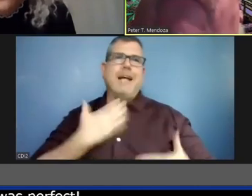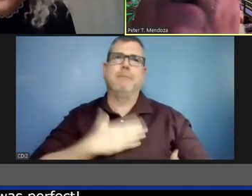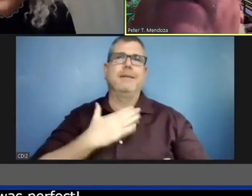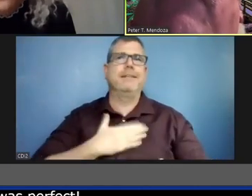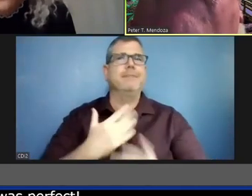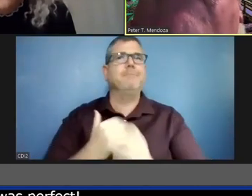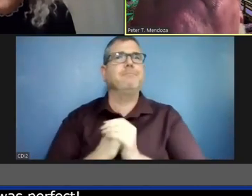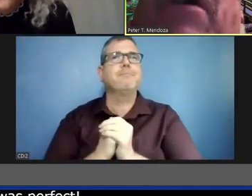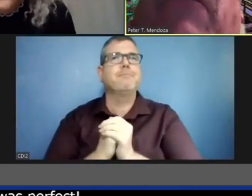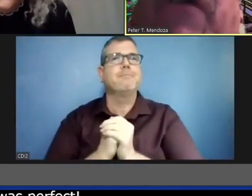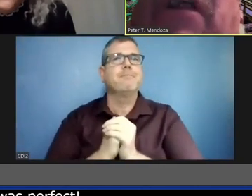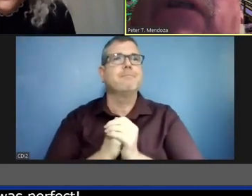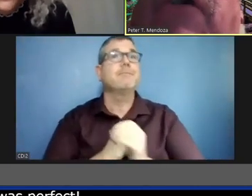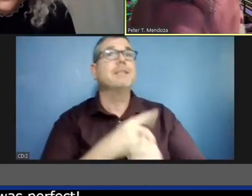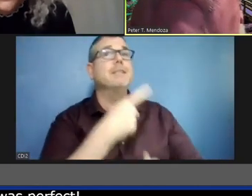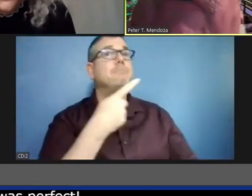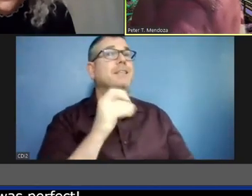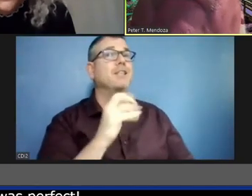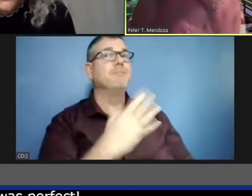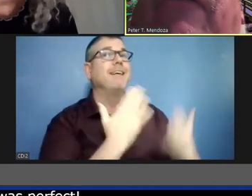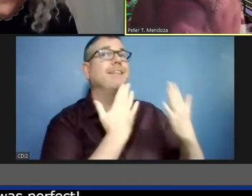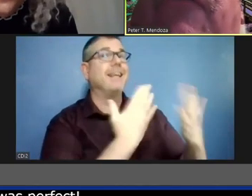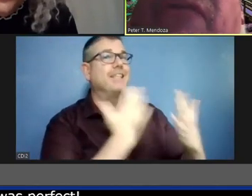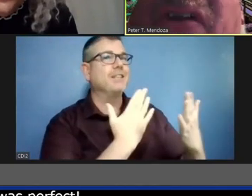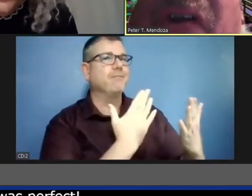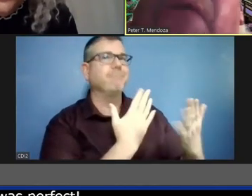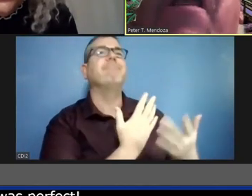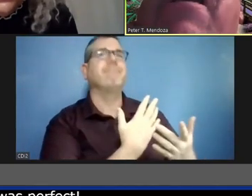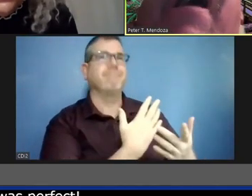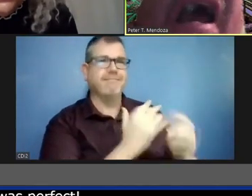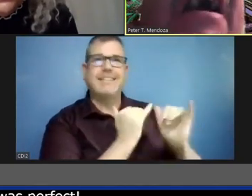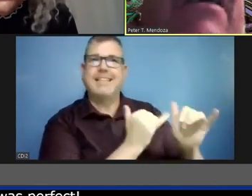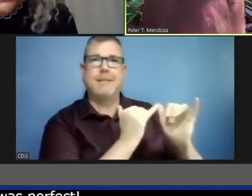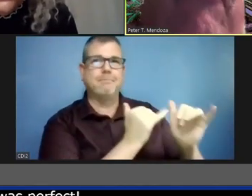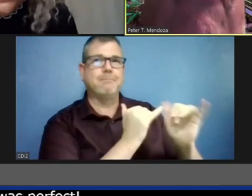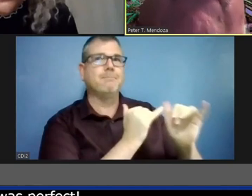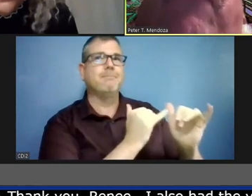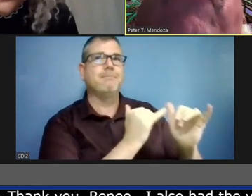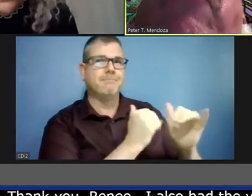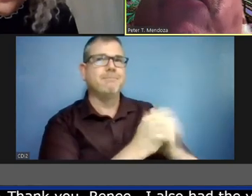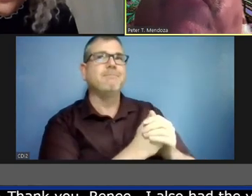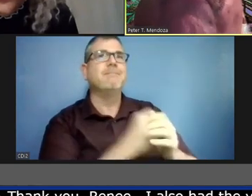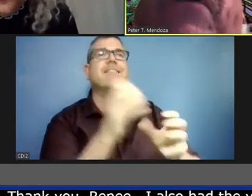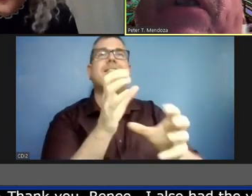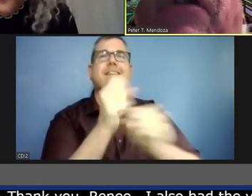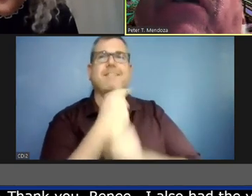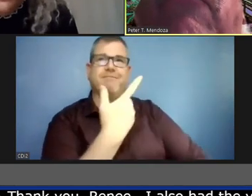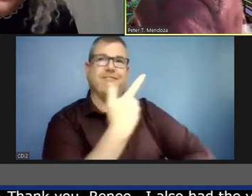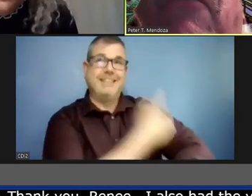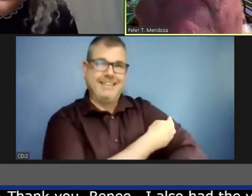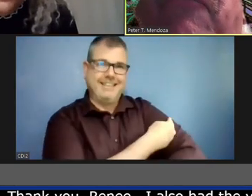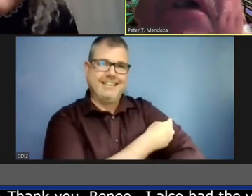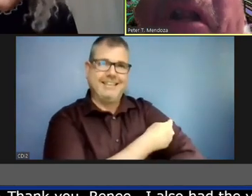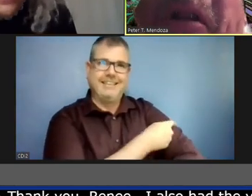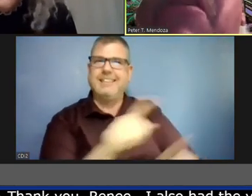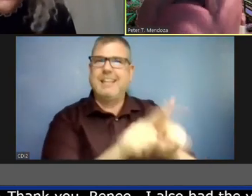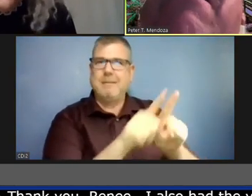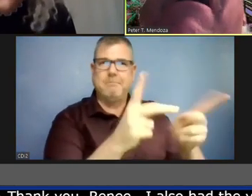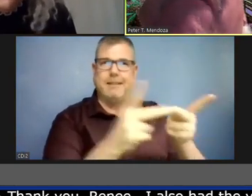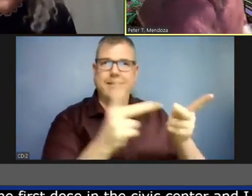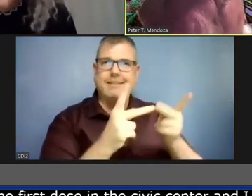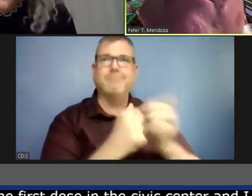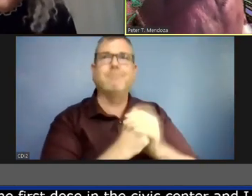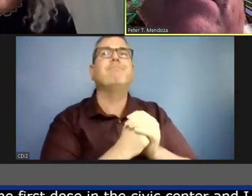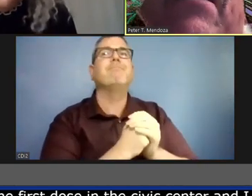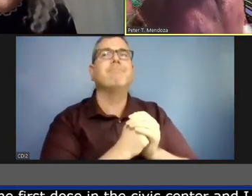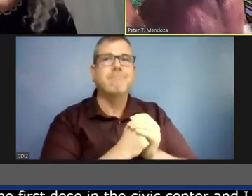I also had the vaccine. I took the first dose at the Civic Center, and I felt a little arm pain, a little muscle pain.